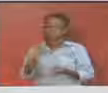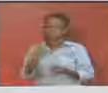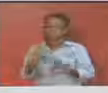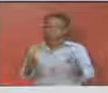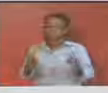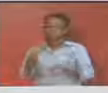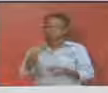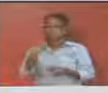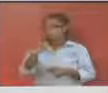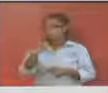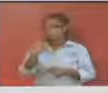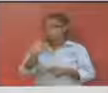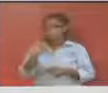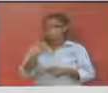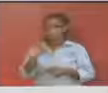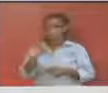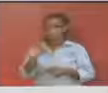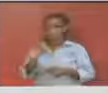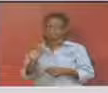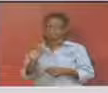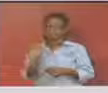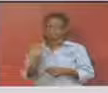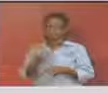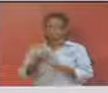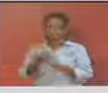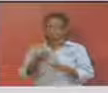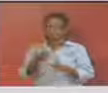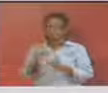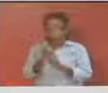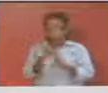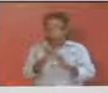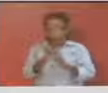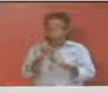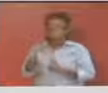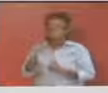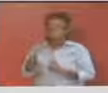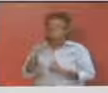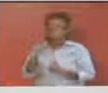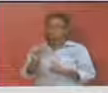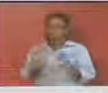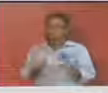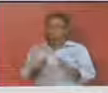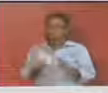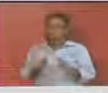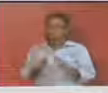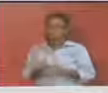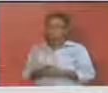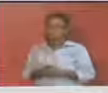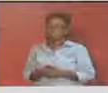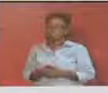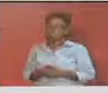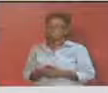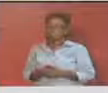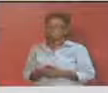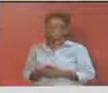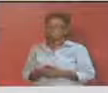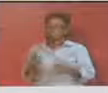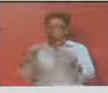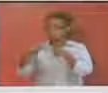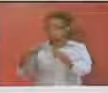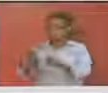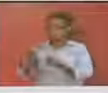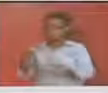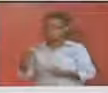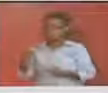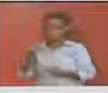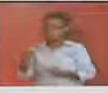are from Trinidad. So we've generated sequences from 150 different viruses. And as I said, to date, we've only seen one